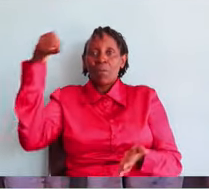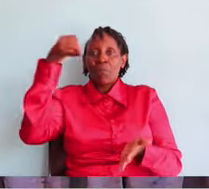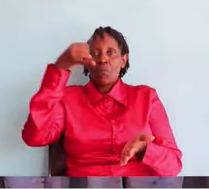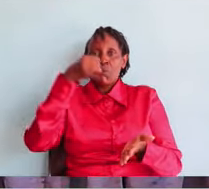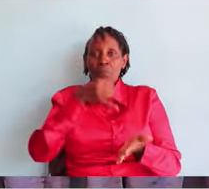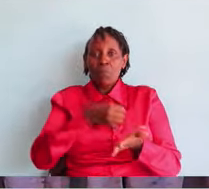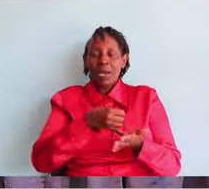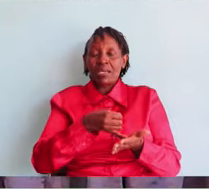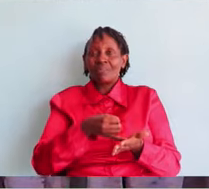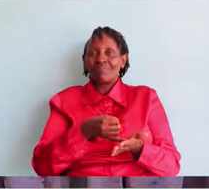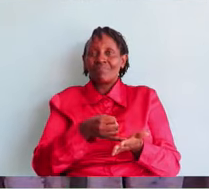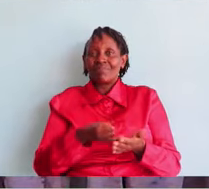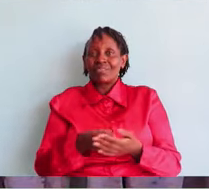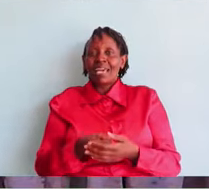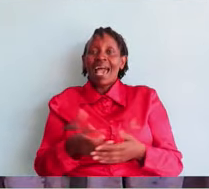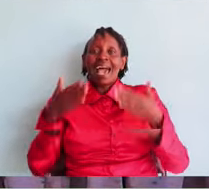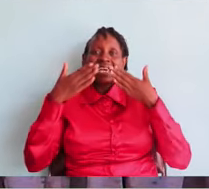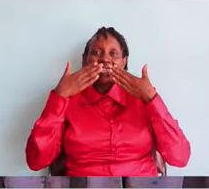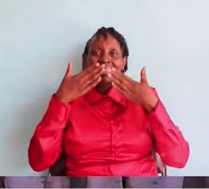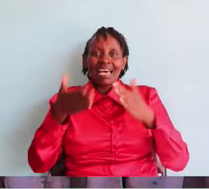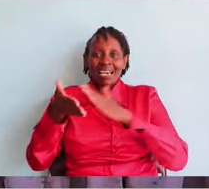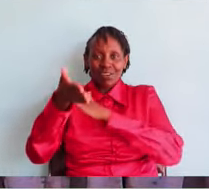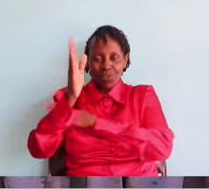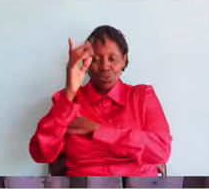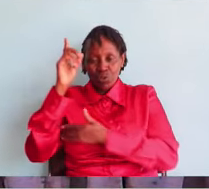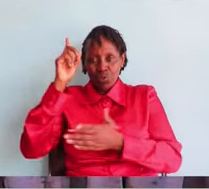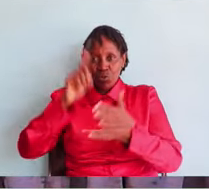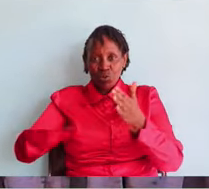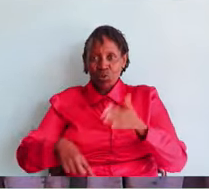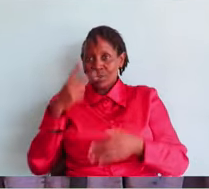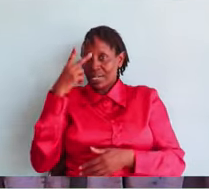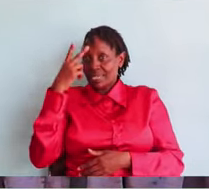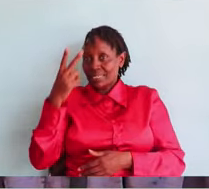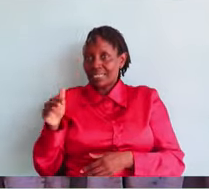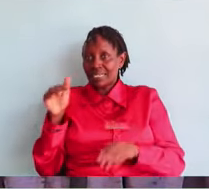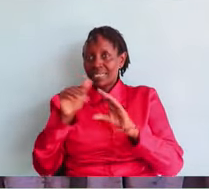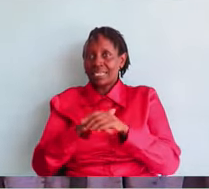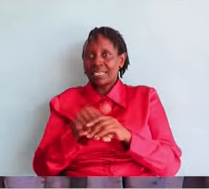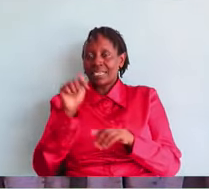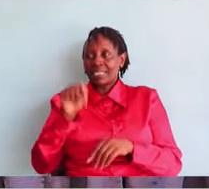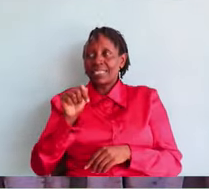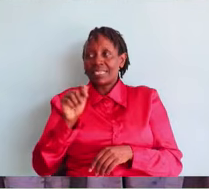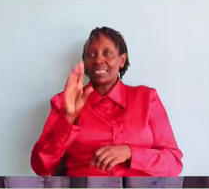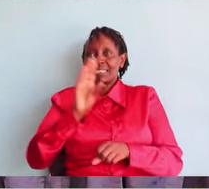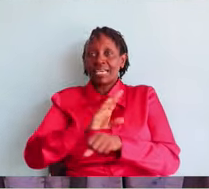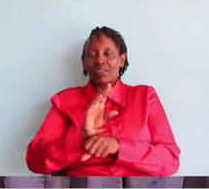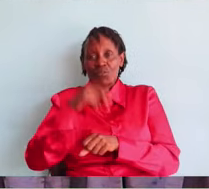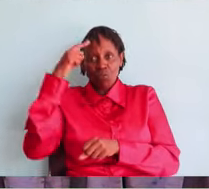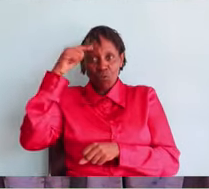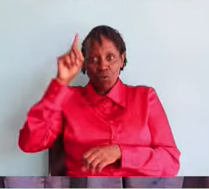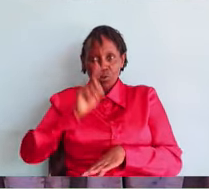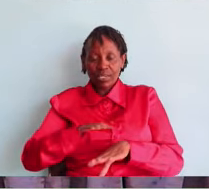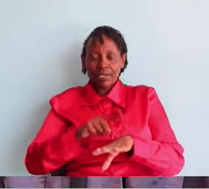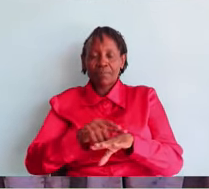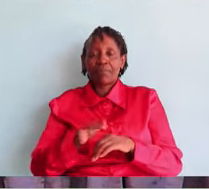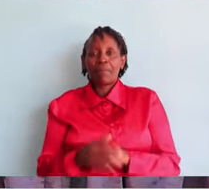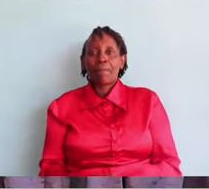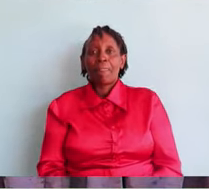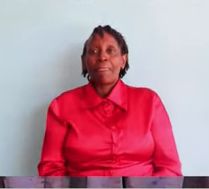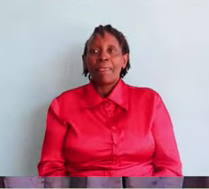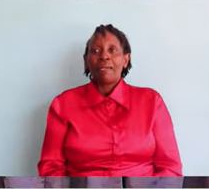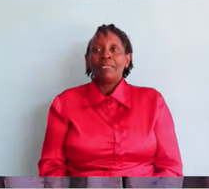went through that program. And I thank God for what I've seen in this church over that period of time.